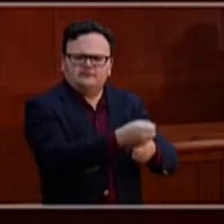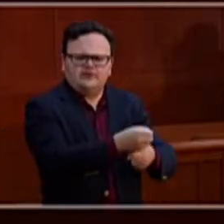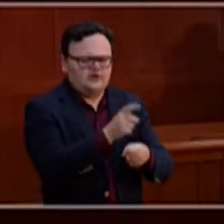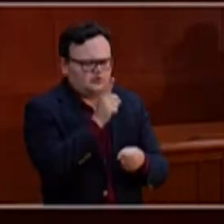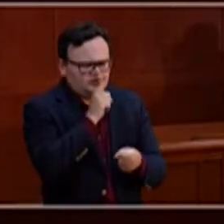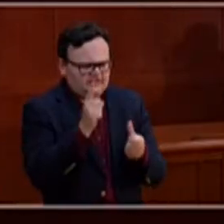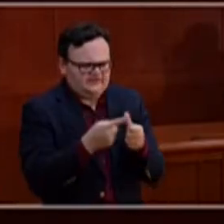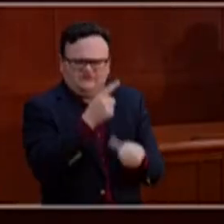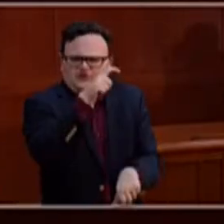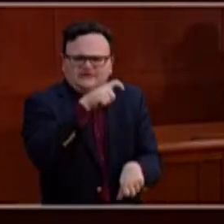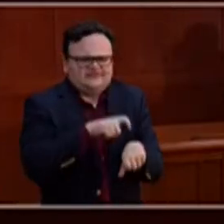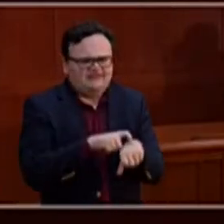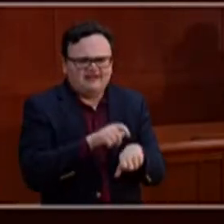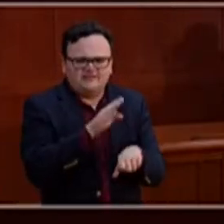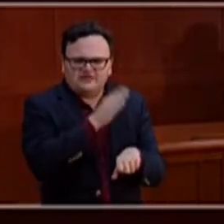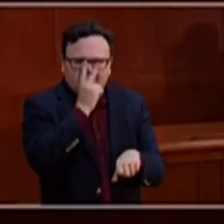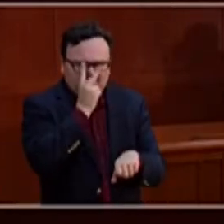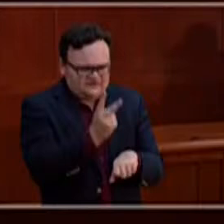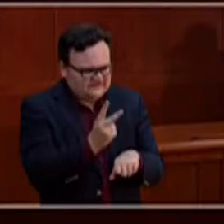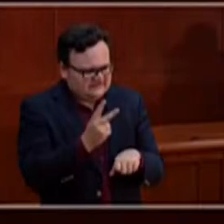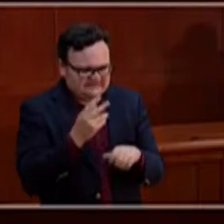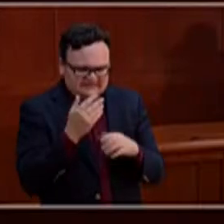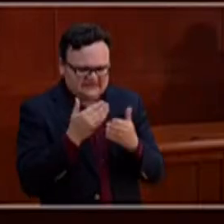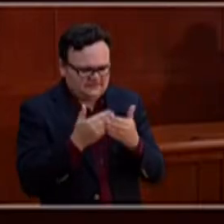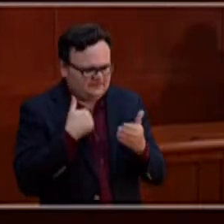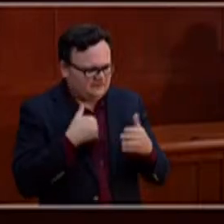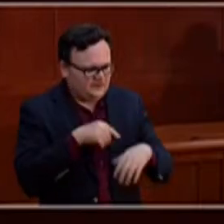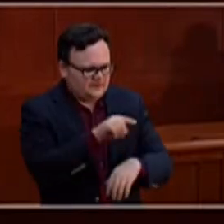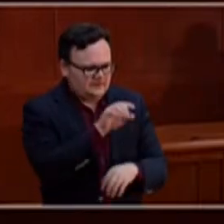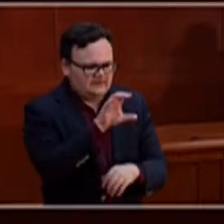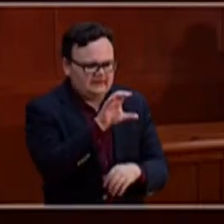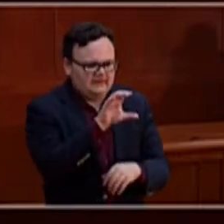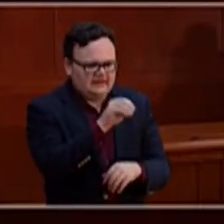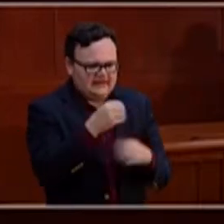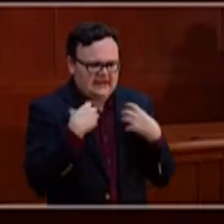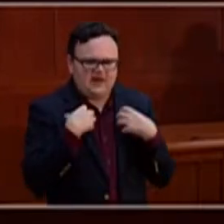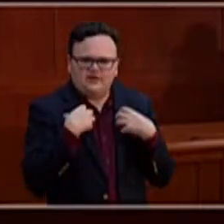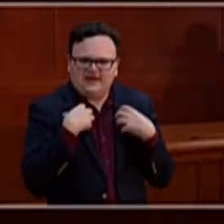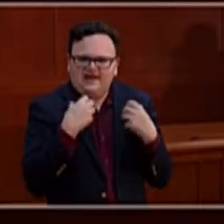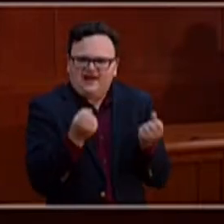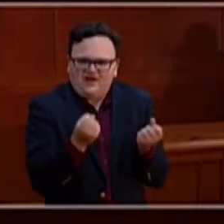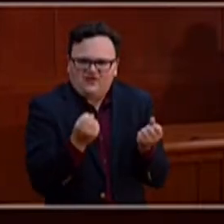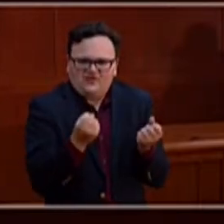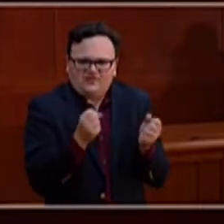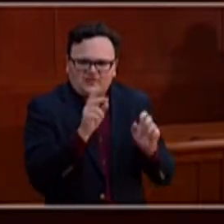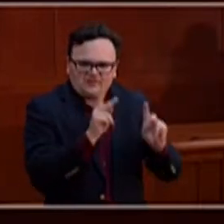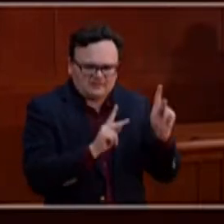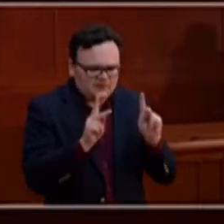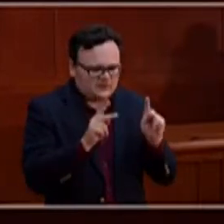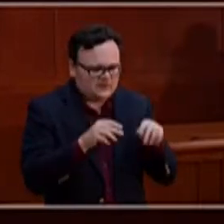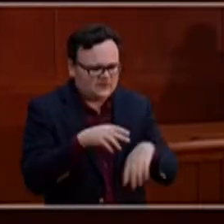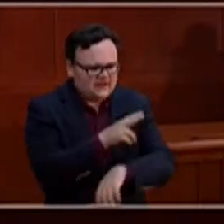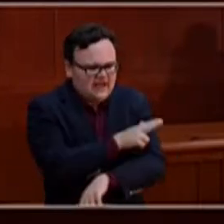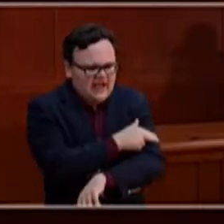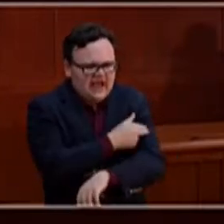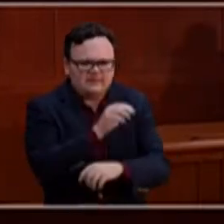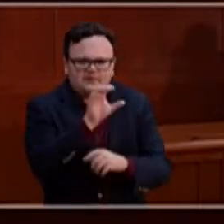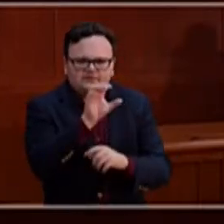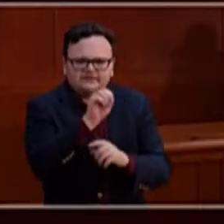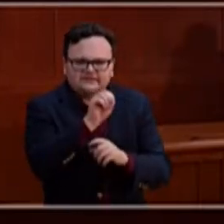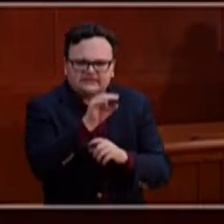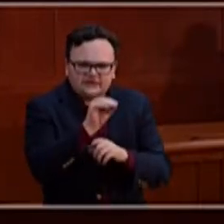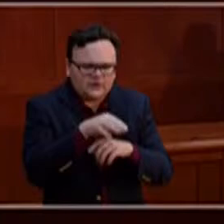have formed among the county health officers, the chief medical officers, the hospital CEOs, the